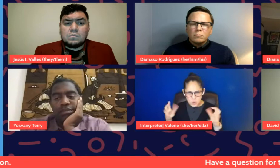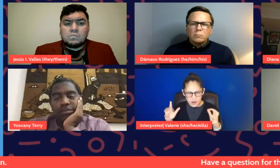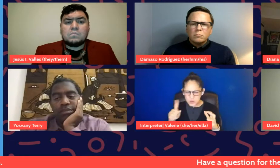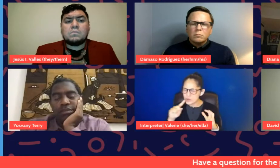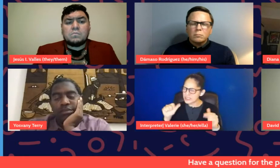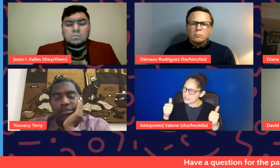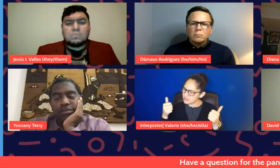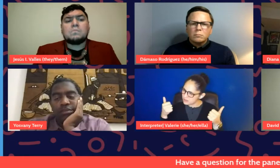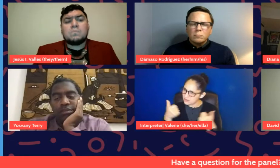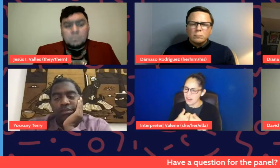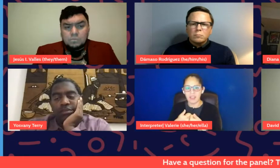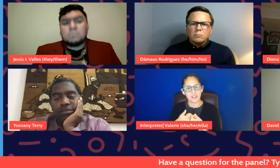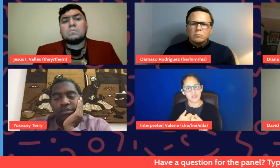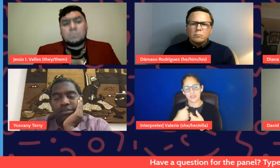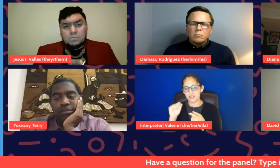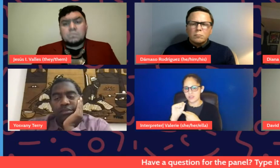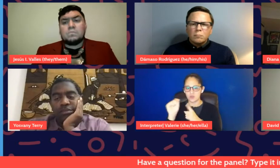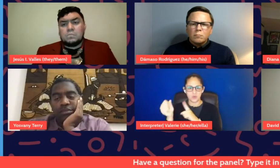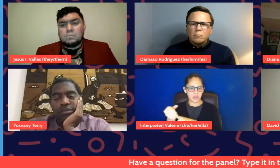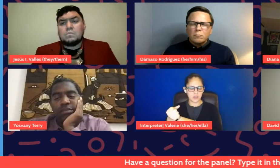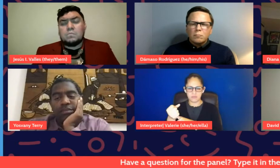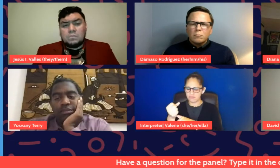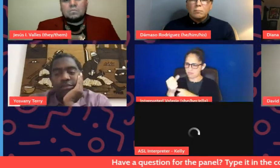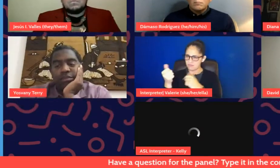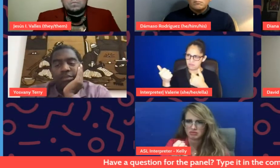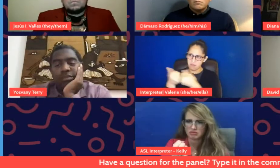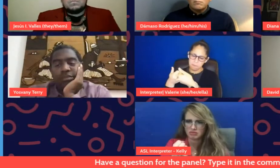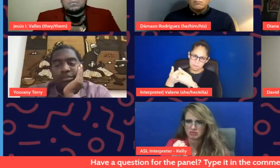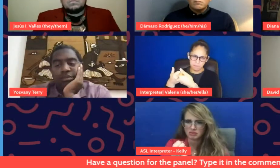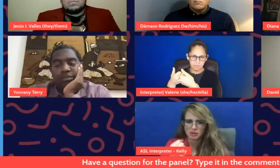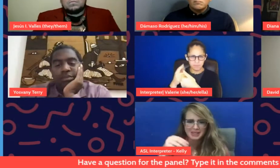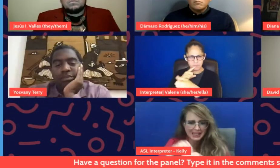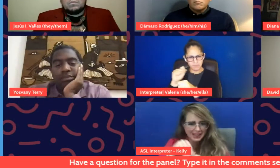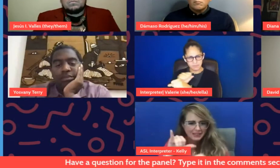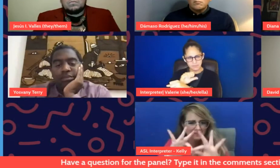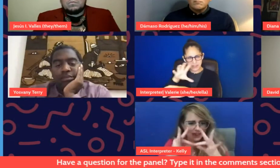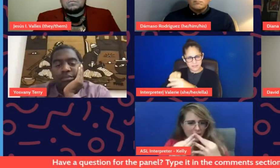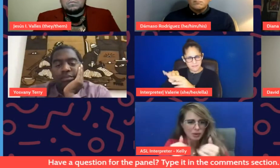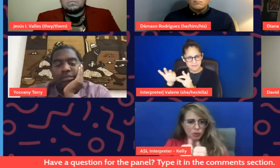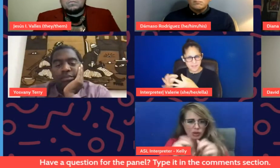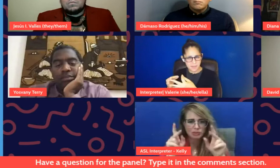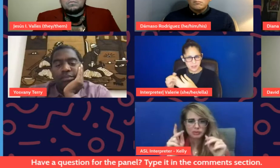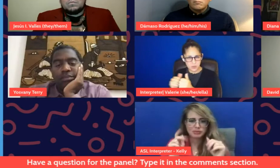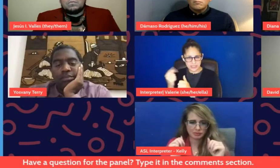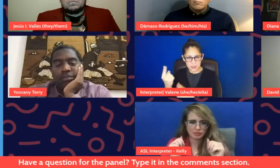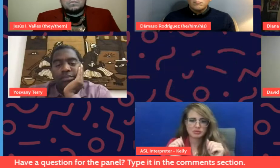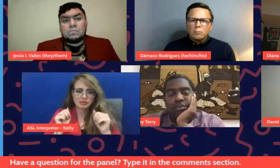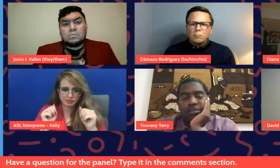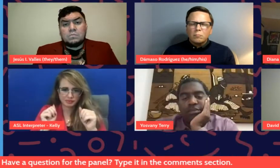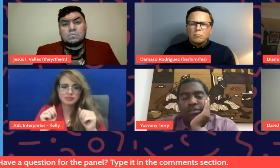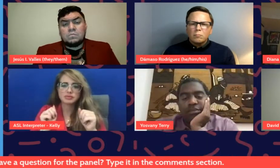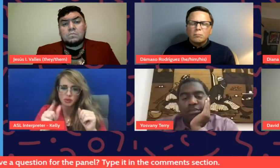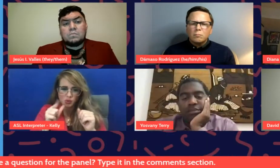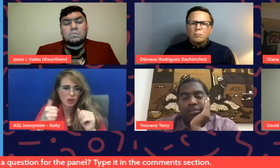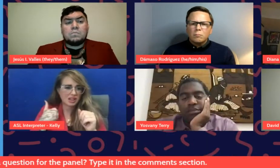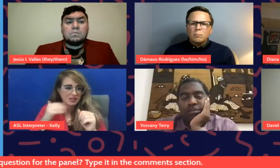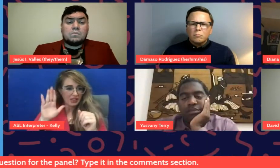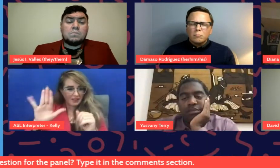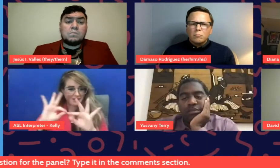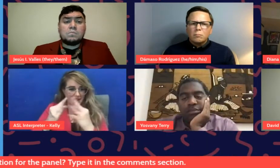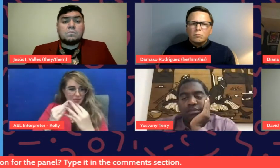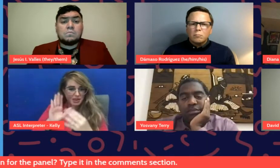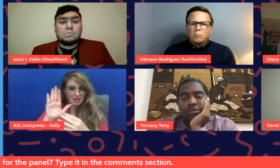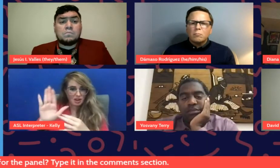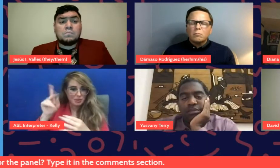challenging scenario to be in a family with someone who has political views